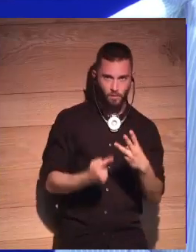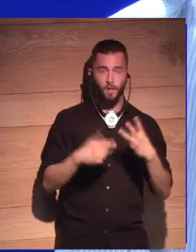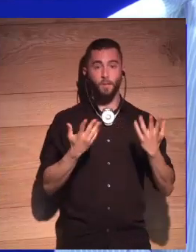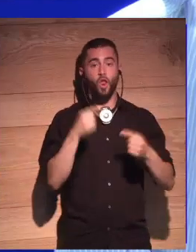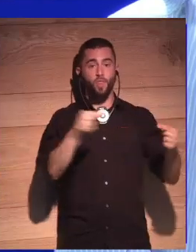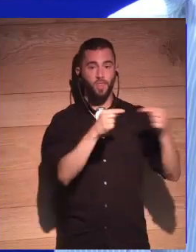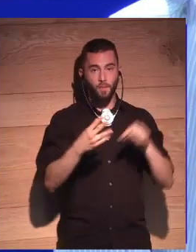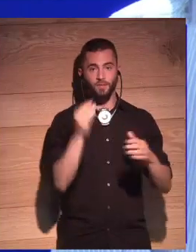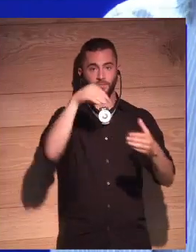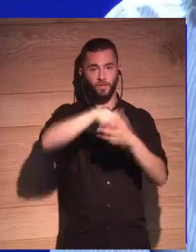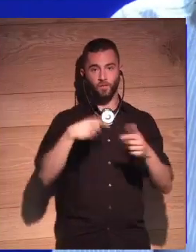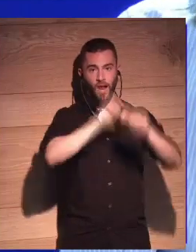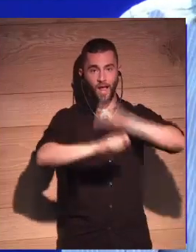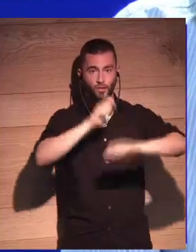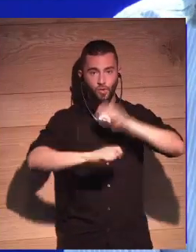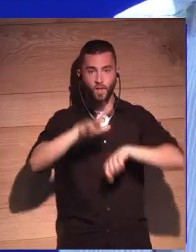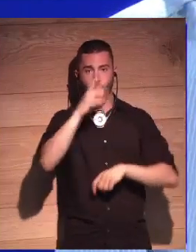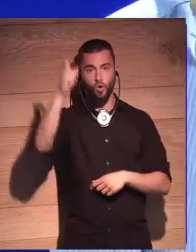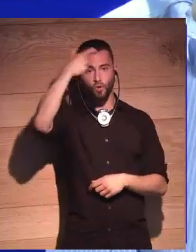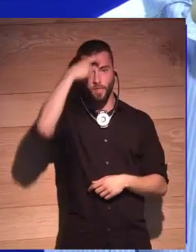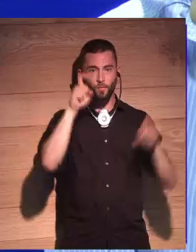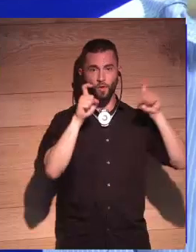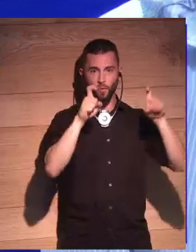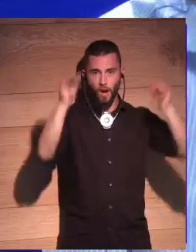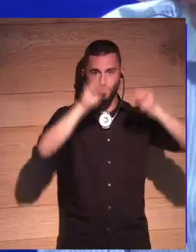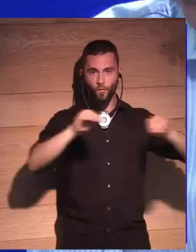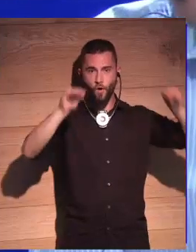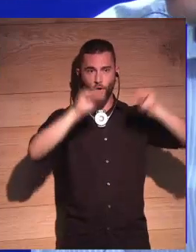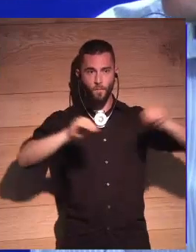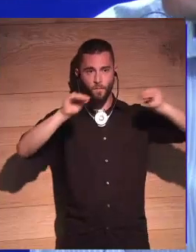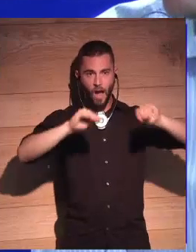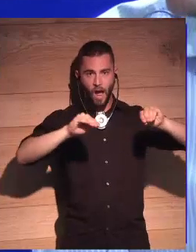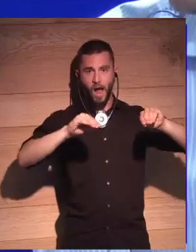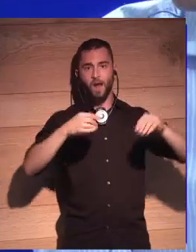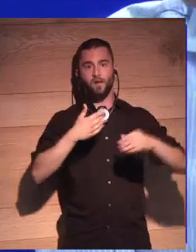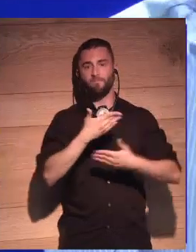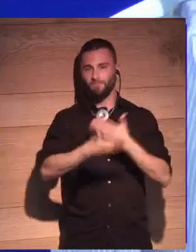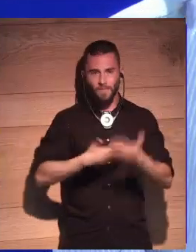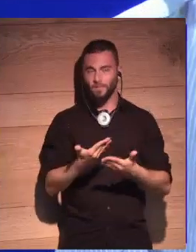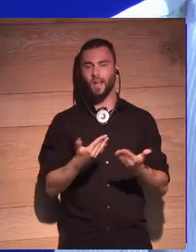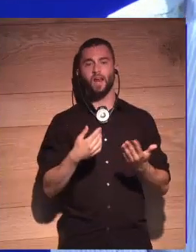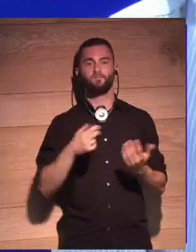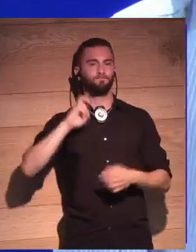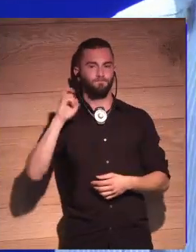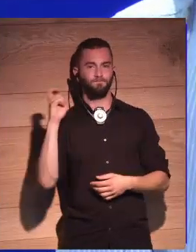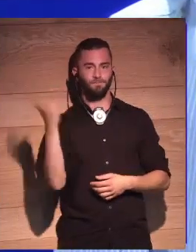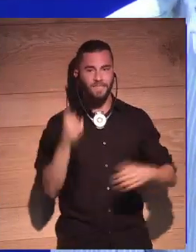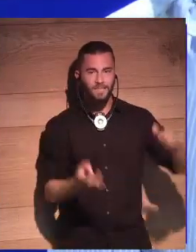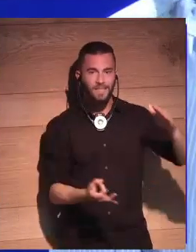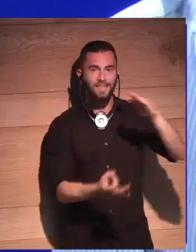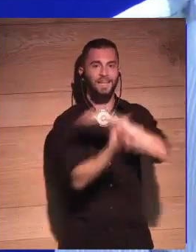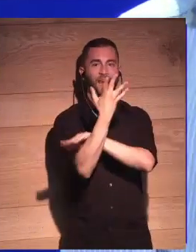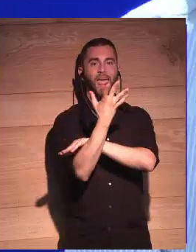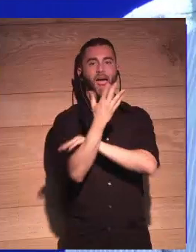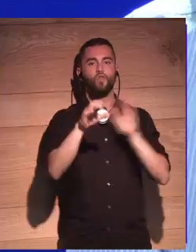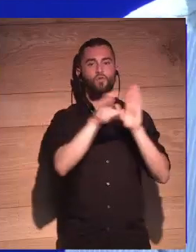finally train. But the debates that are ongoing within the association regarding the definition of